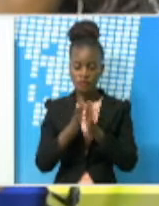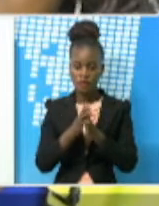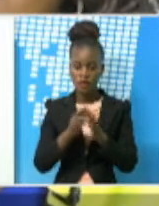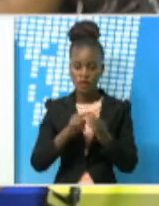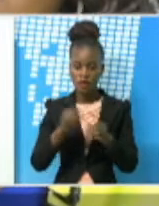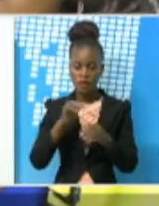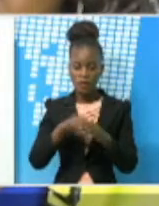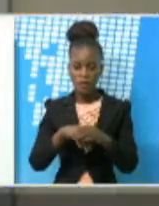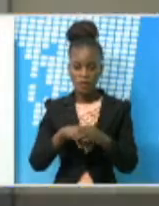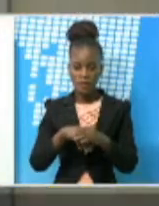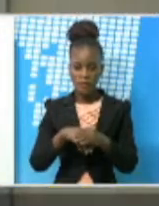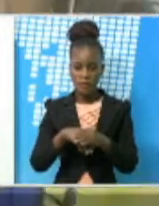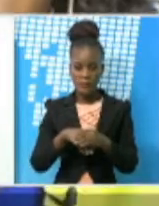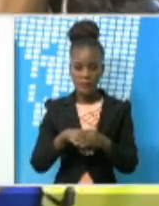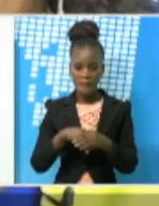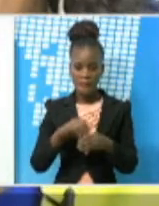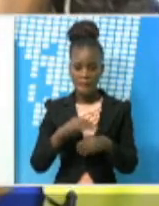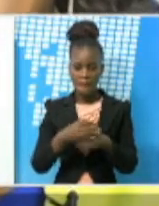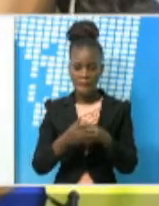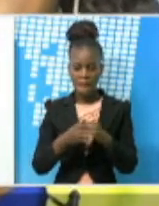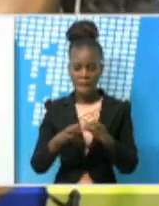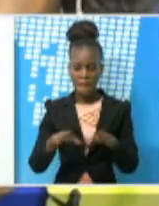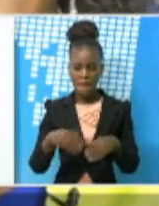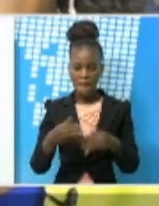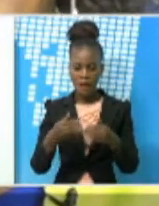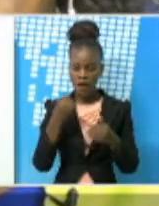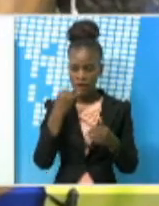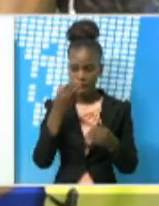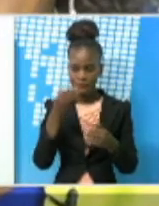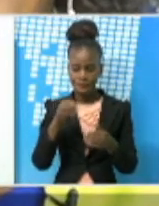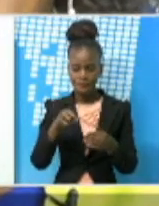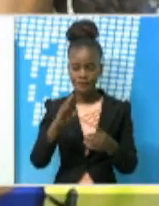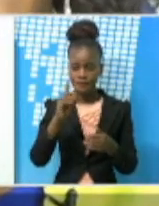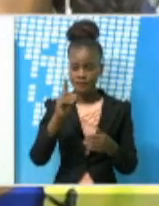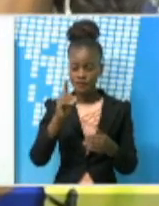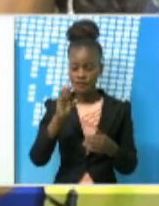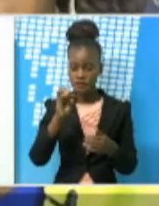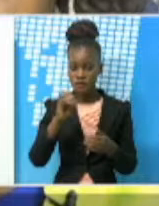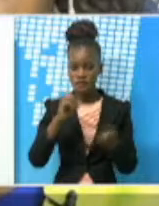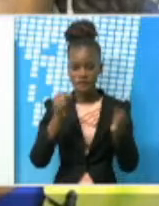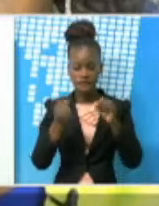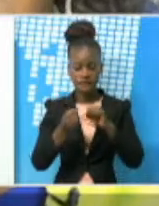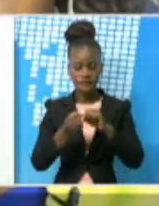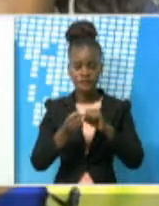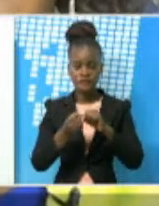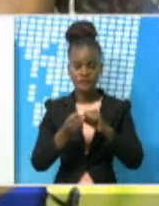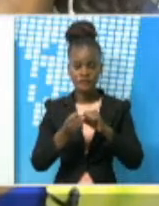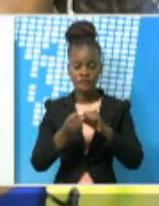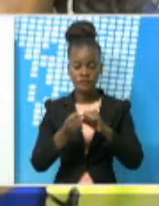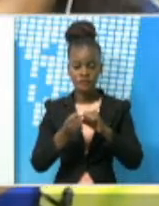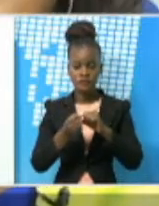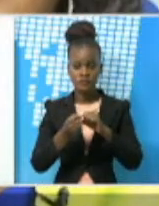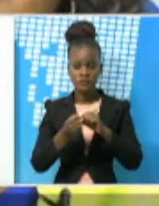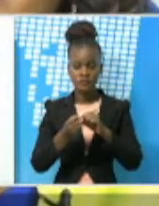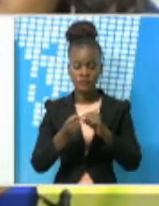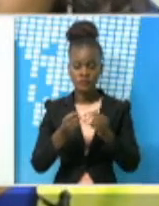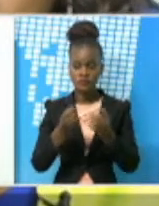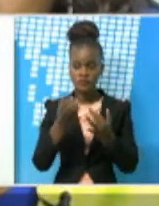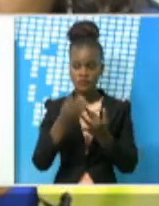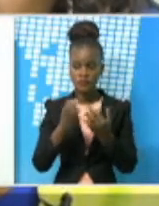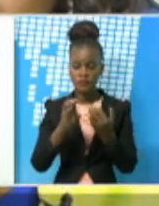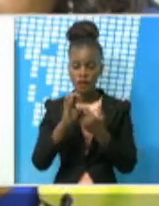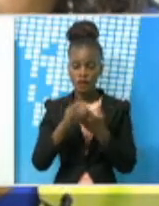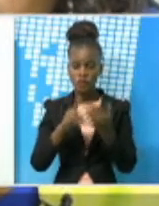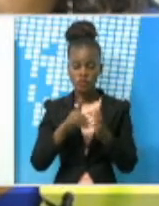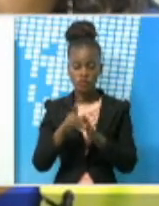cement manufacturing. How committed is UDC to transform Uganda to the middle income, country in 2040? Because that